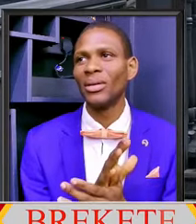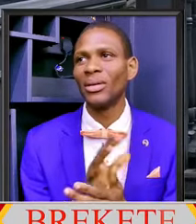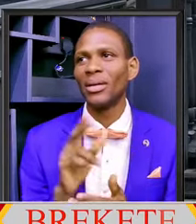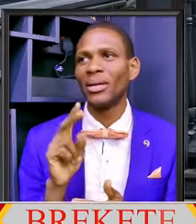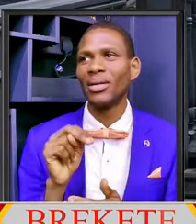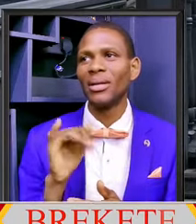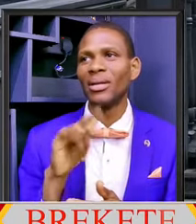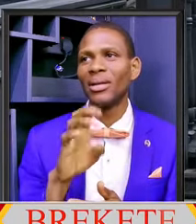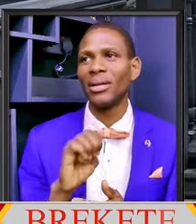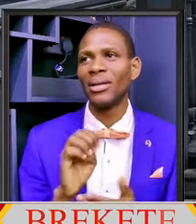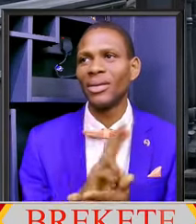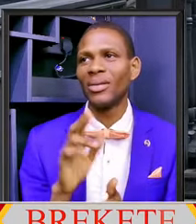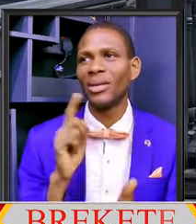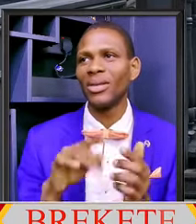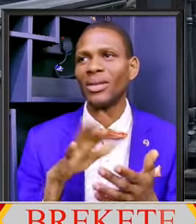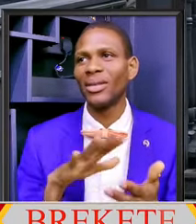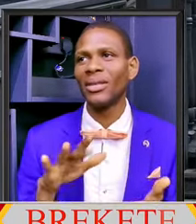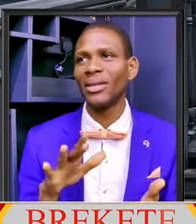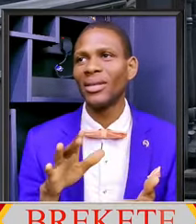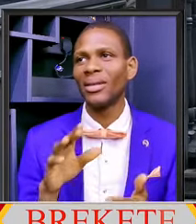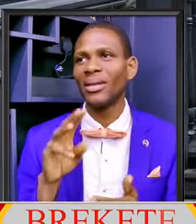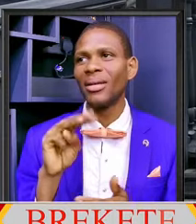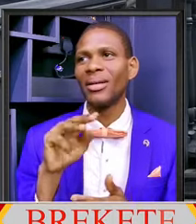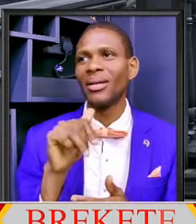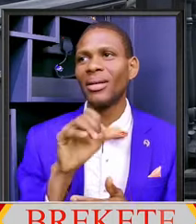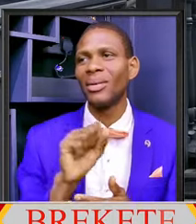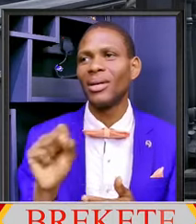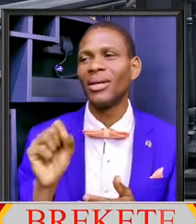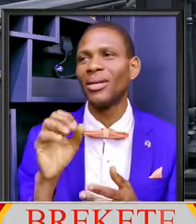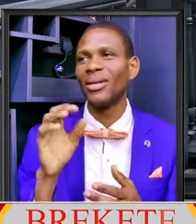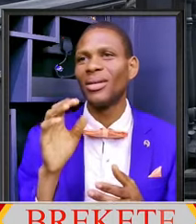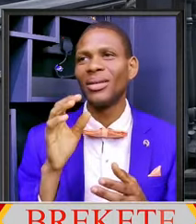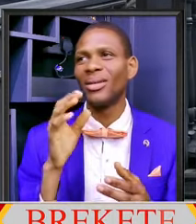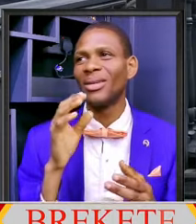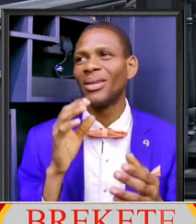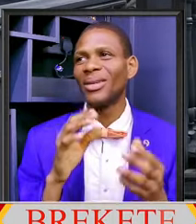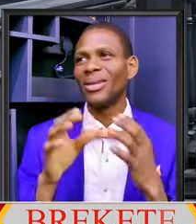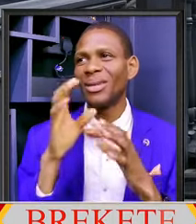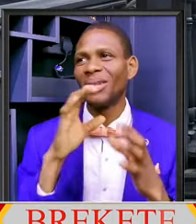University. Which you they study? Mass communication.